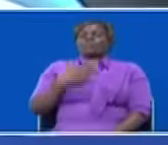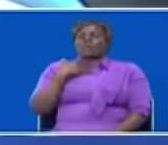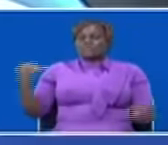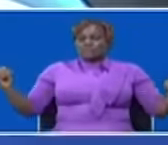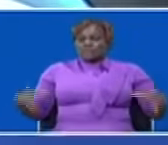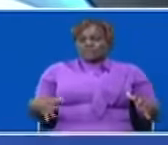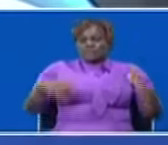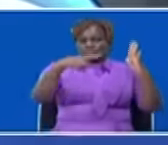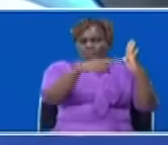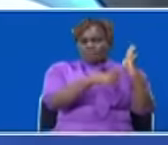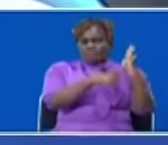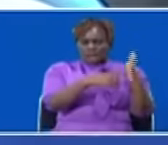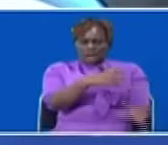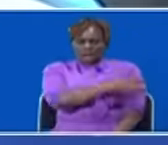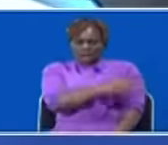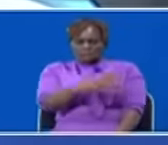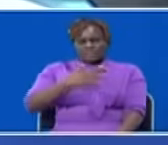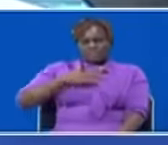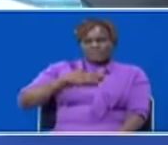thing. My capacity